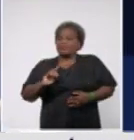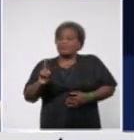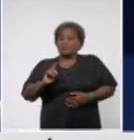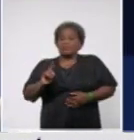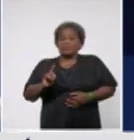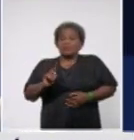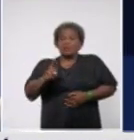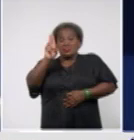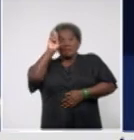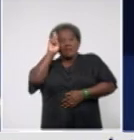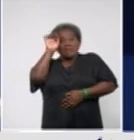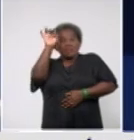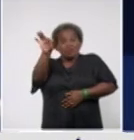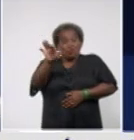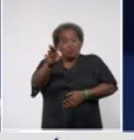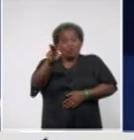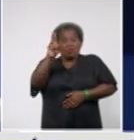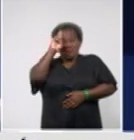protocols.